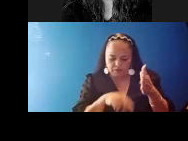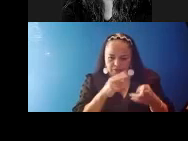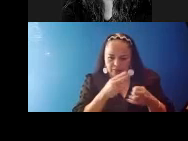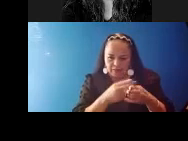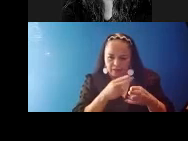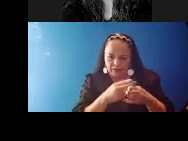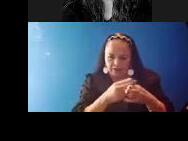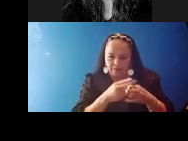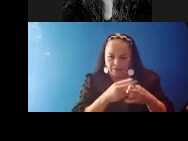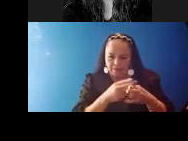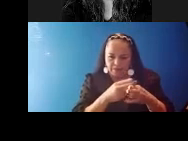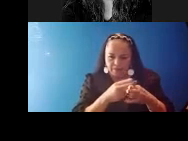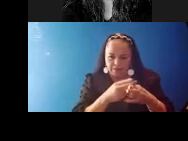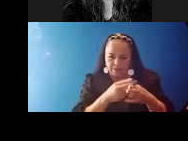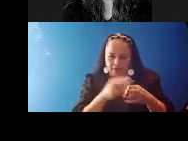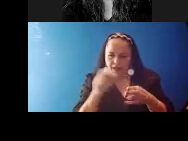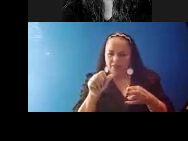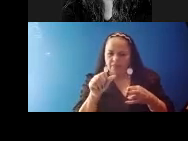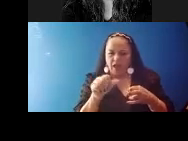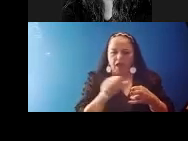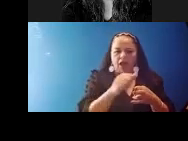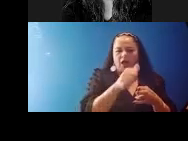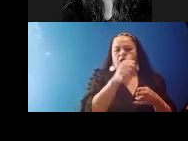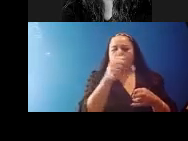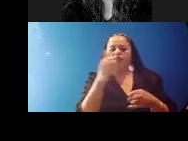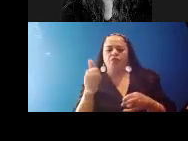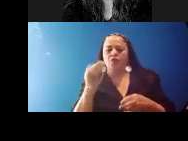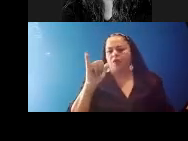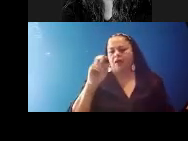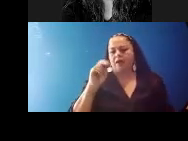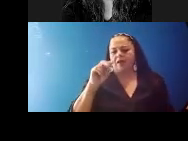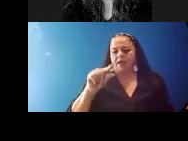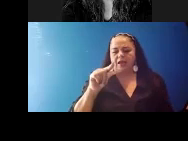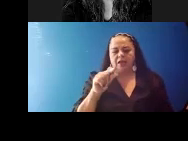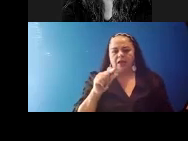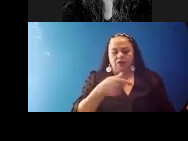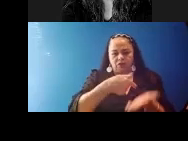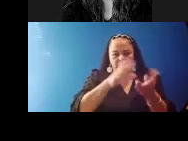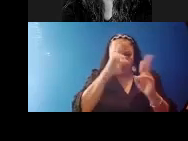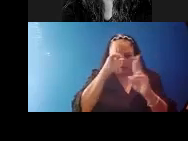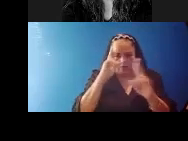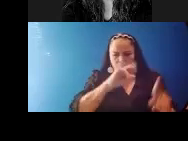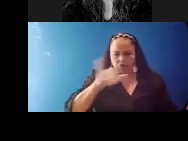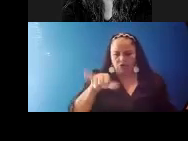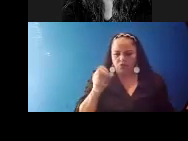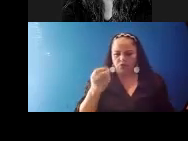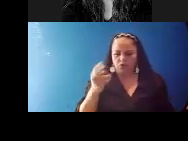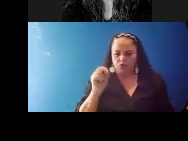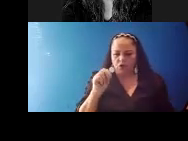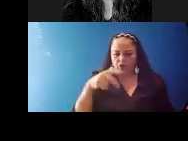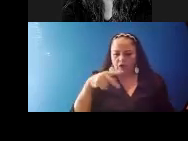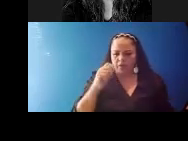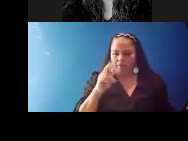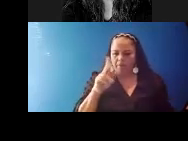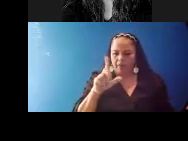They're John othering Powell. and belonging, isn't it? Othering and belonging. Yeah, othering and Okay. belonging. So just want to pay those respects to John Powell and his team that have really developed